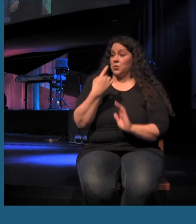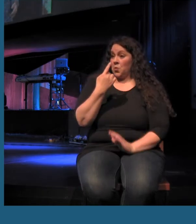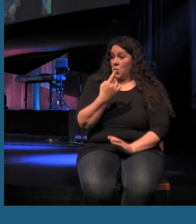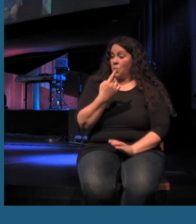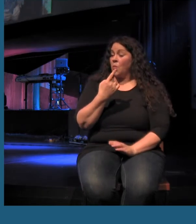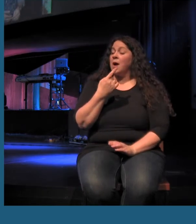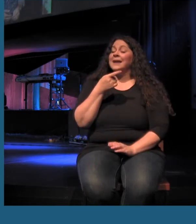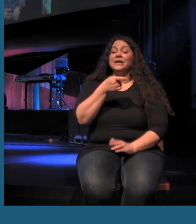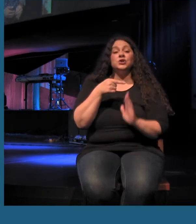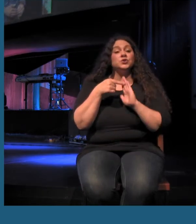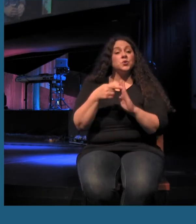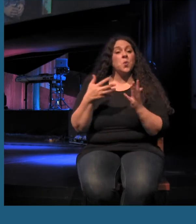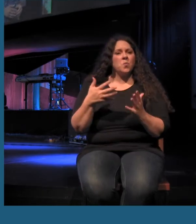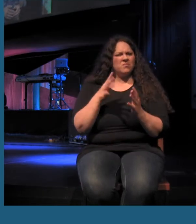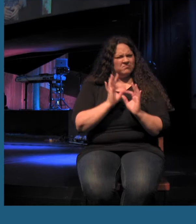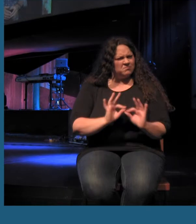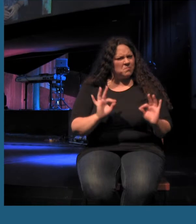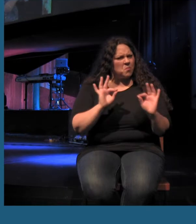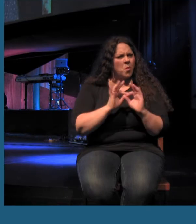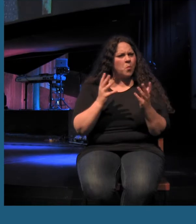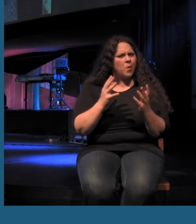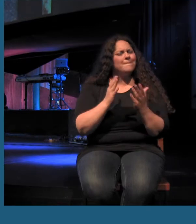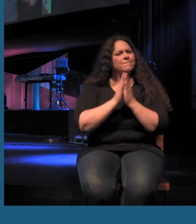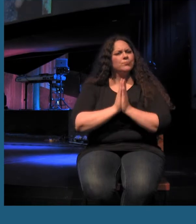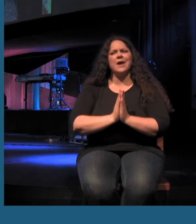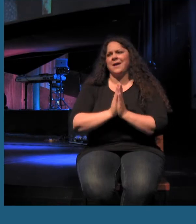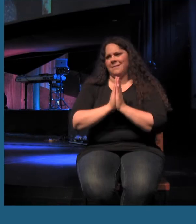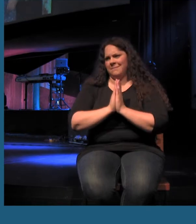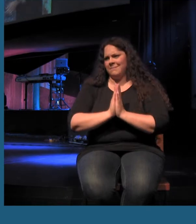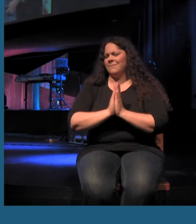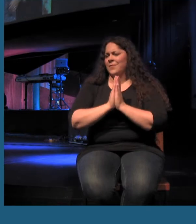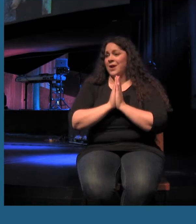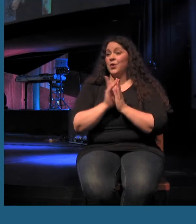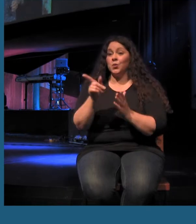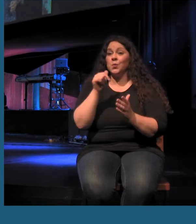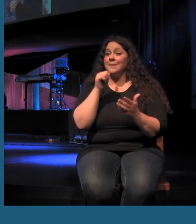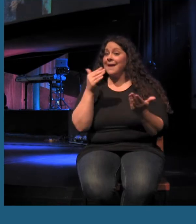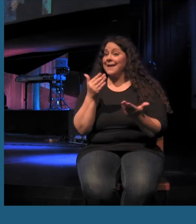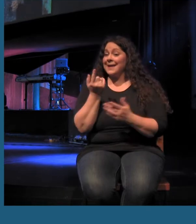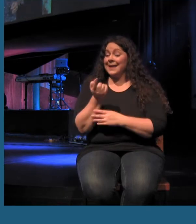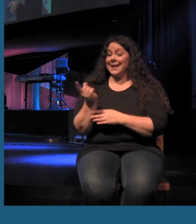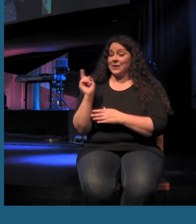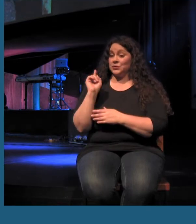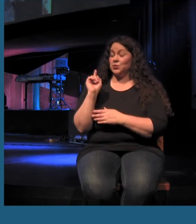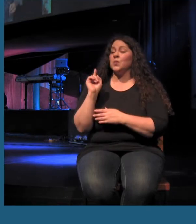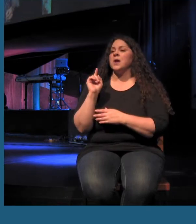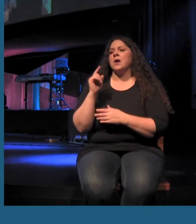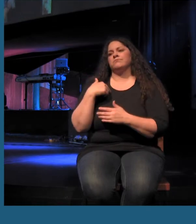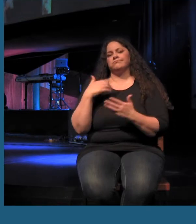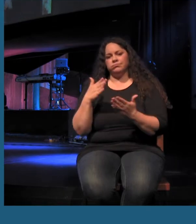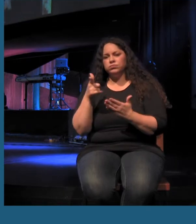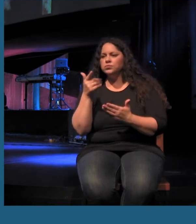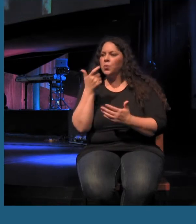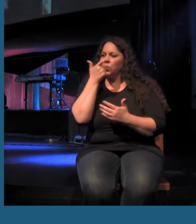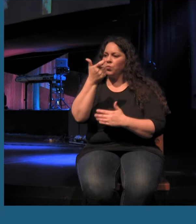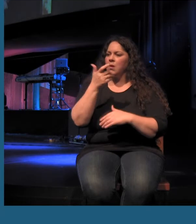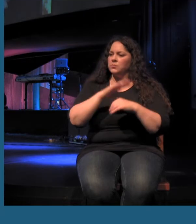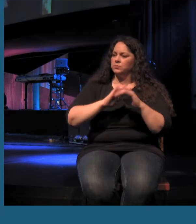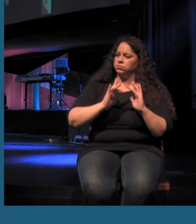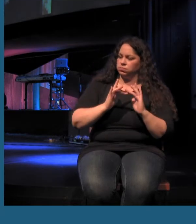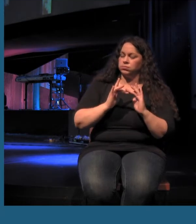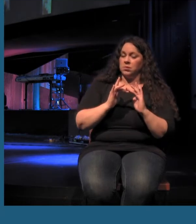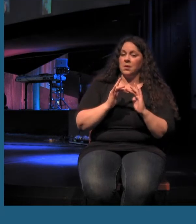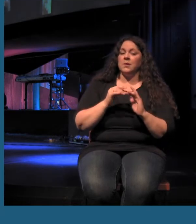us the importance of prayer. We talked about that last week. If you weren't here, if you didn't get a chance to listen to that message, I would encourage you to go back and listen to